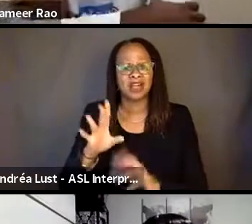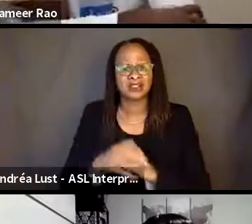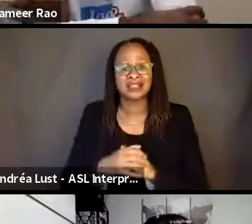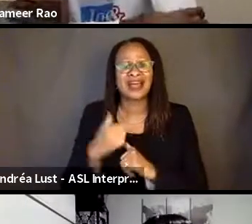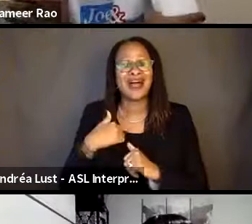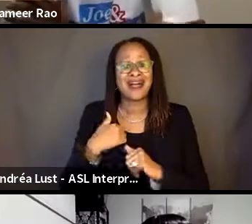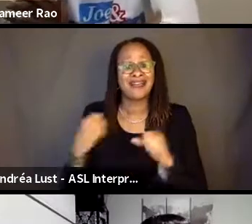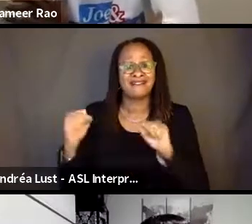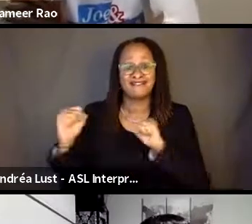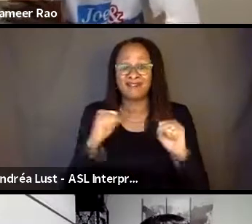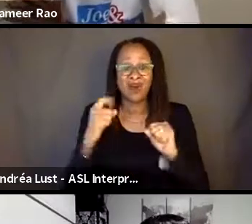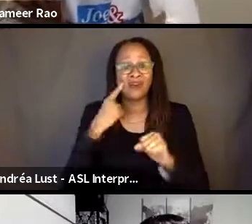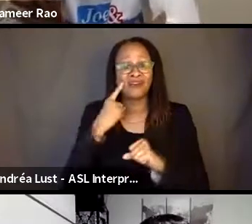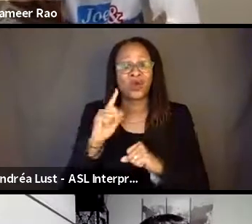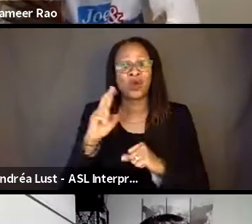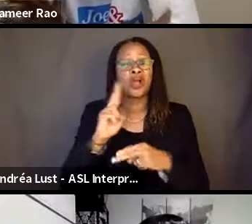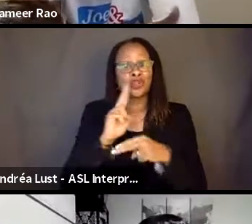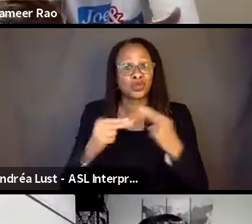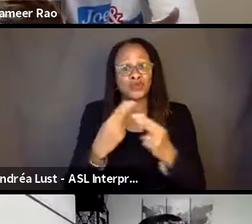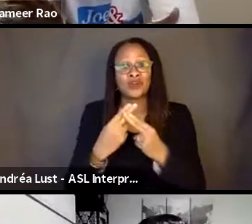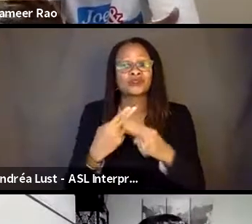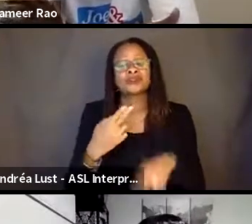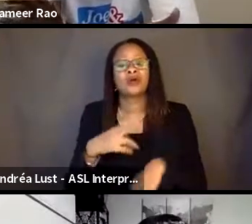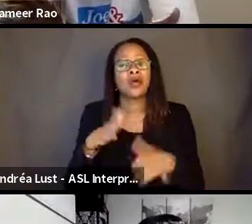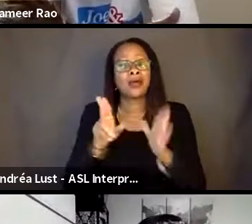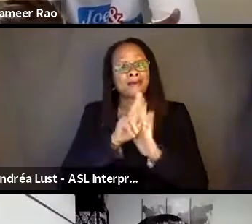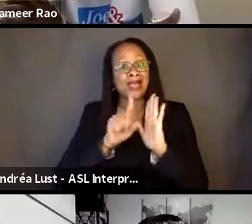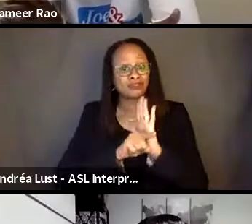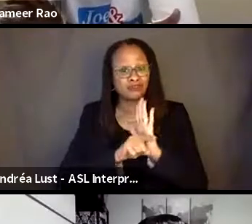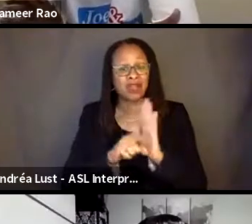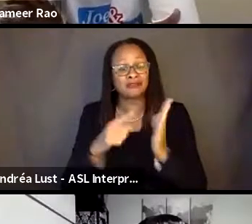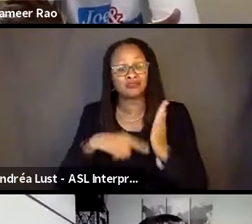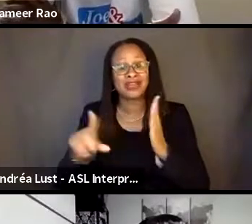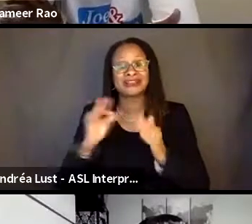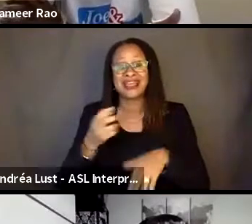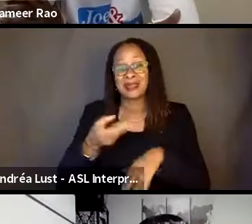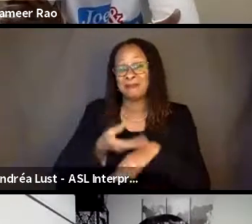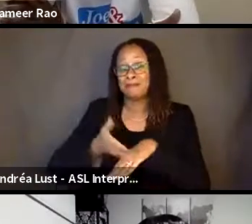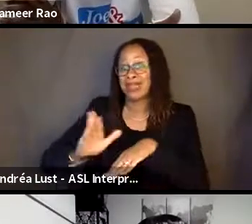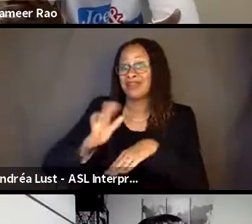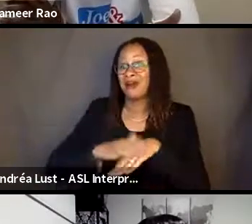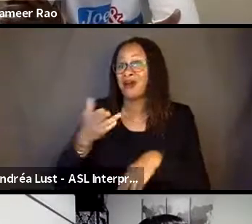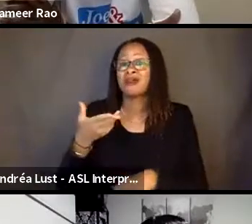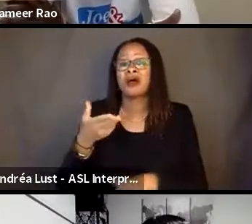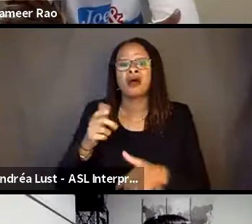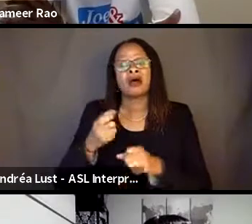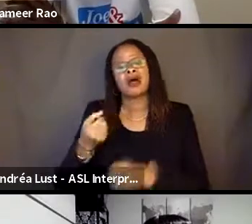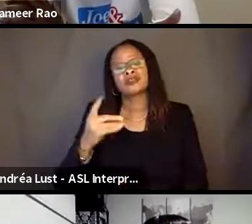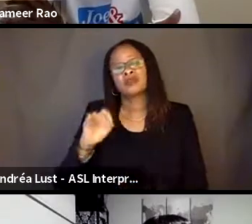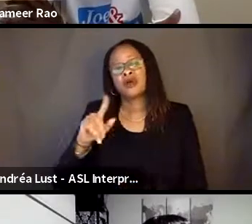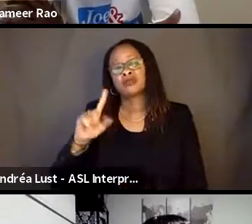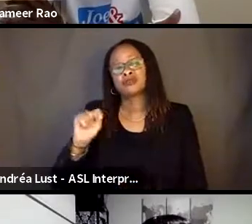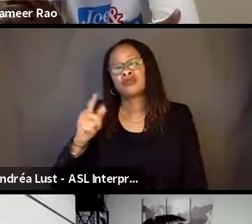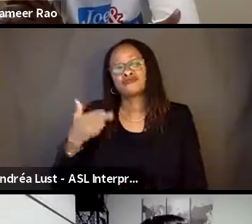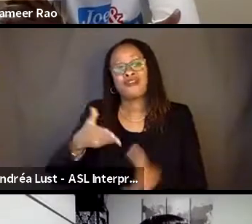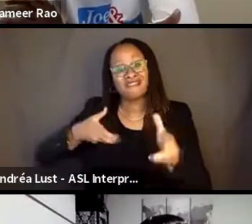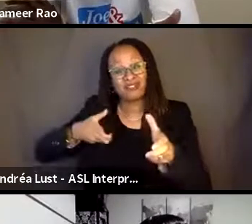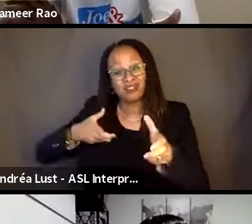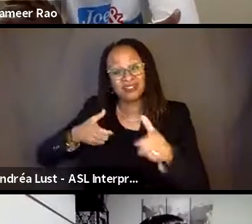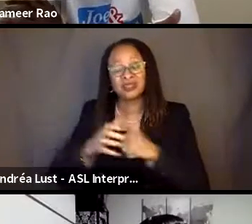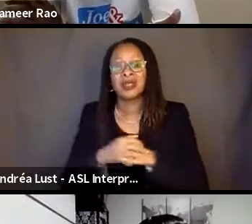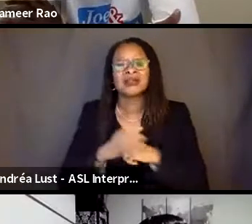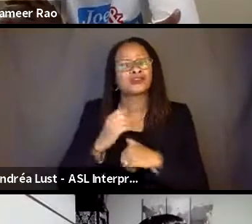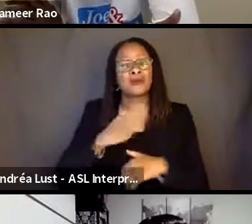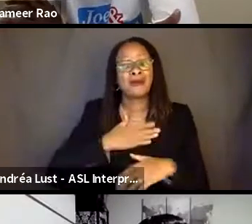fought for universal background checks and a ban on assault rifles so that families don't have to endure the tragedy that